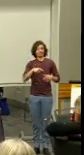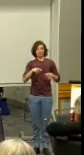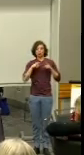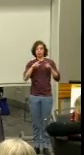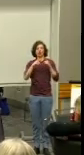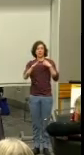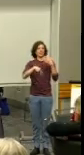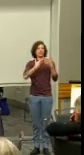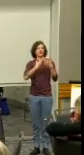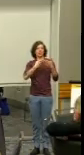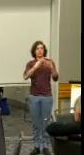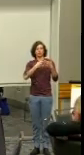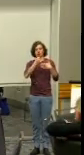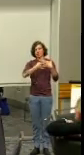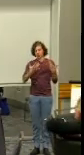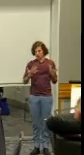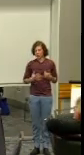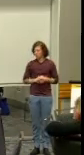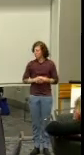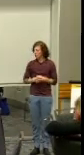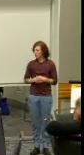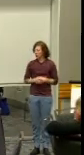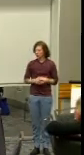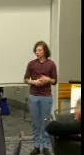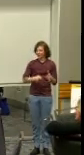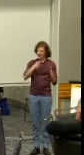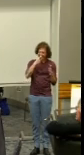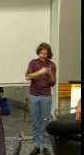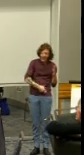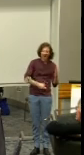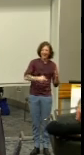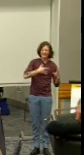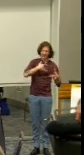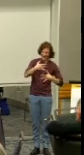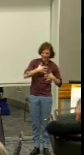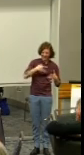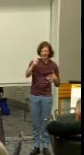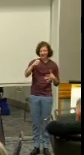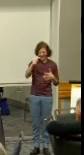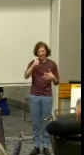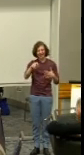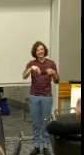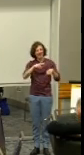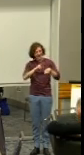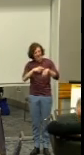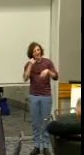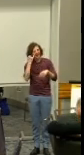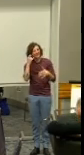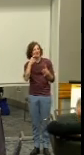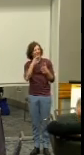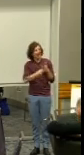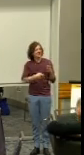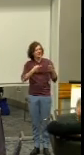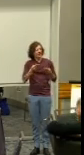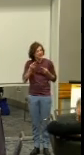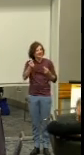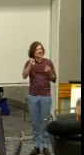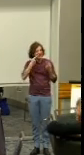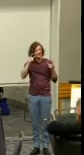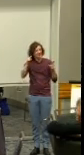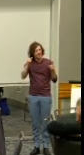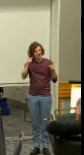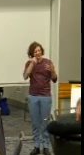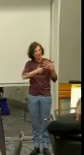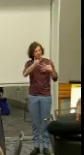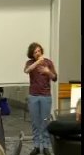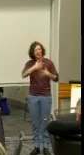with nonprofits, cost-effective design is always front and center for sure. We do a lot of community engagement work that